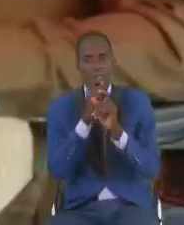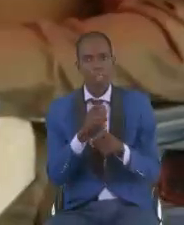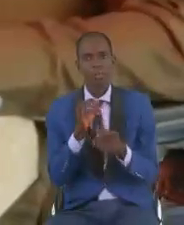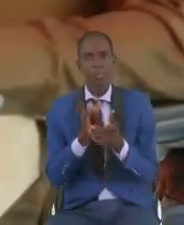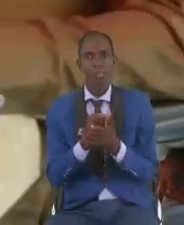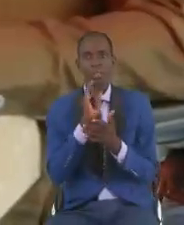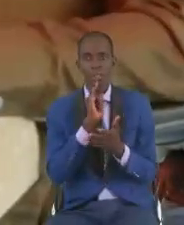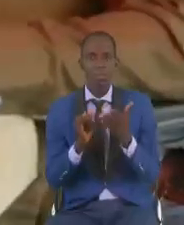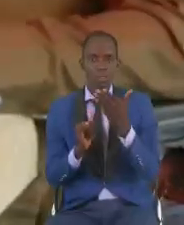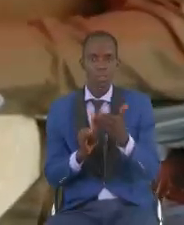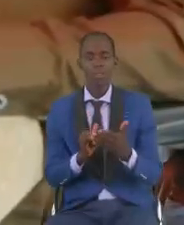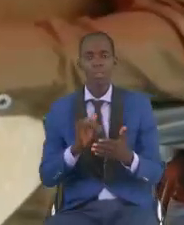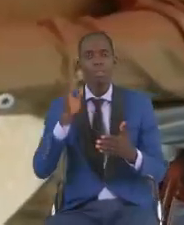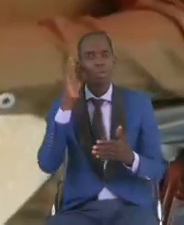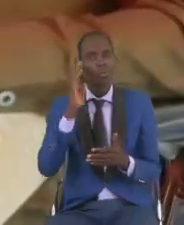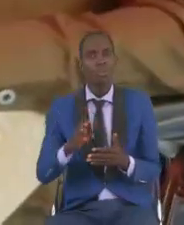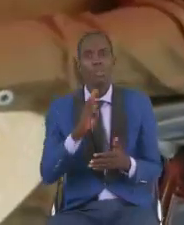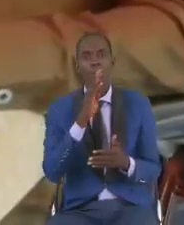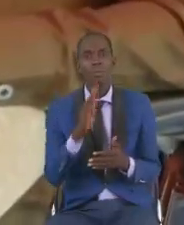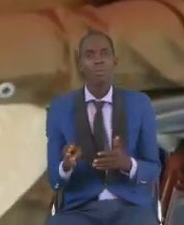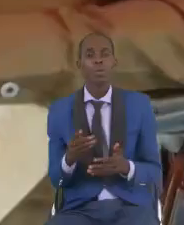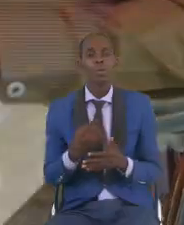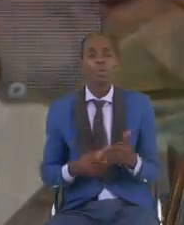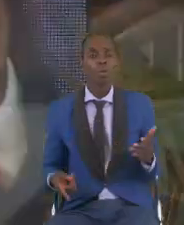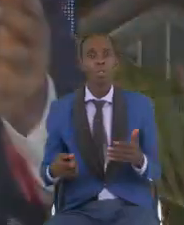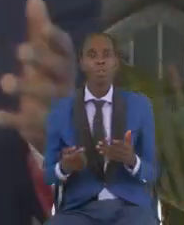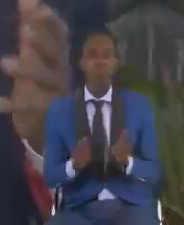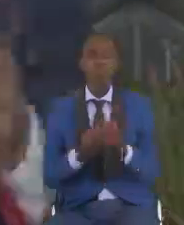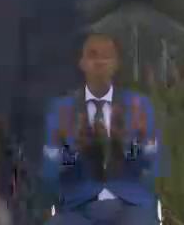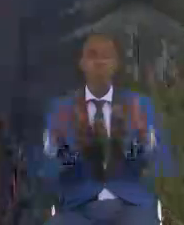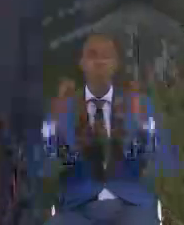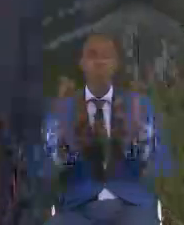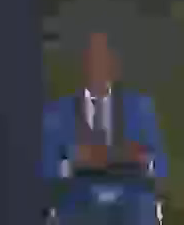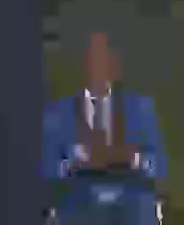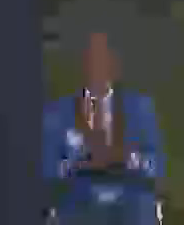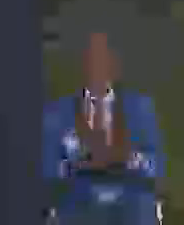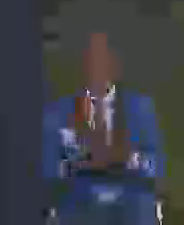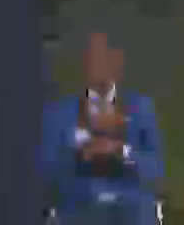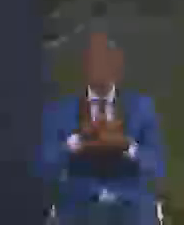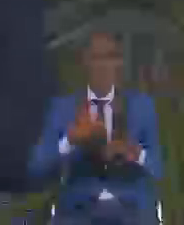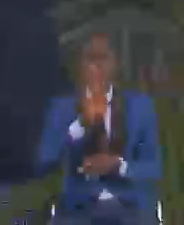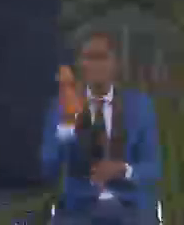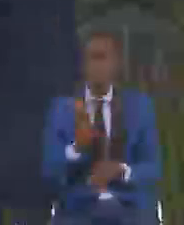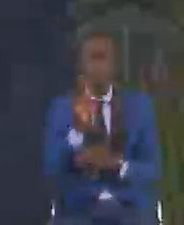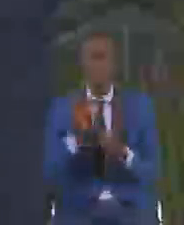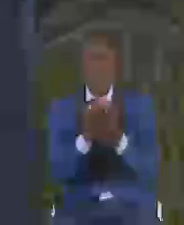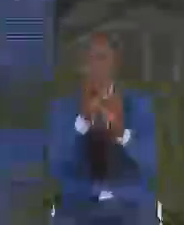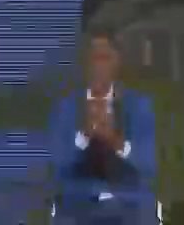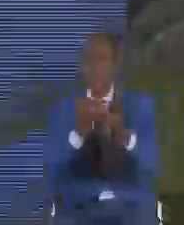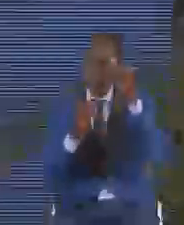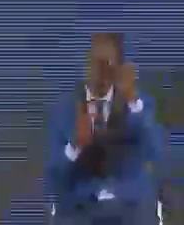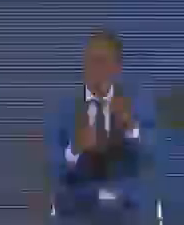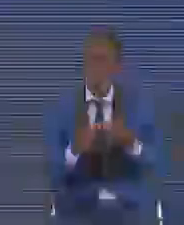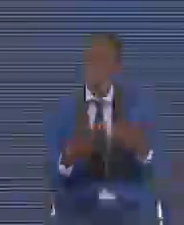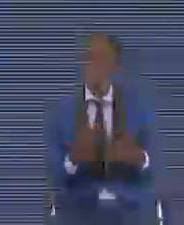there will be dormant when you don't use that gift. You remember all those